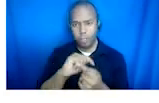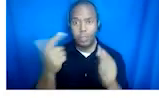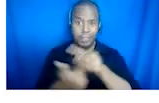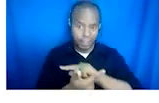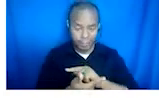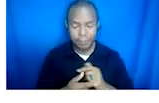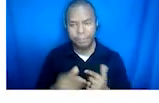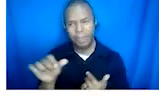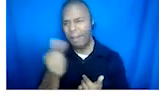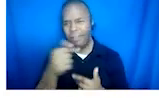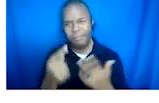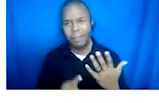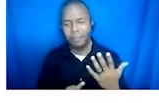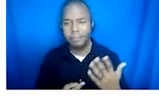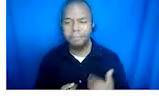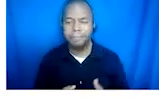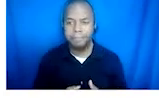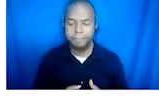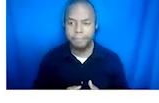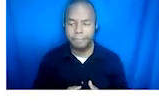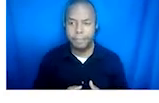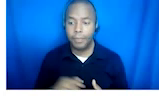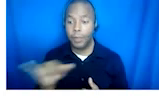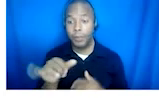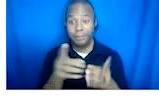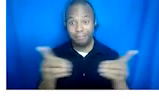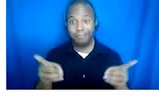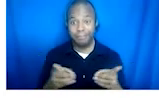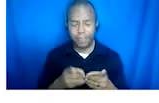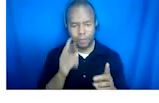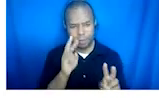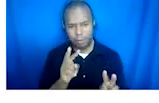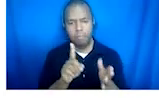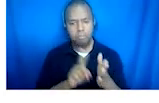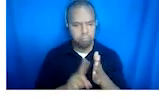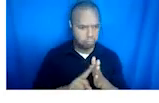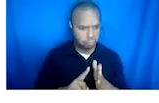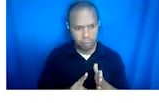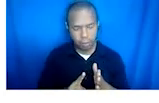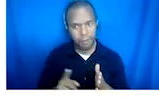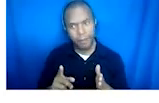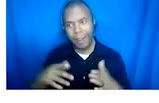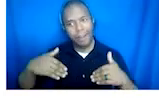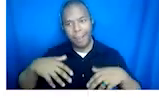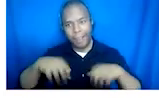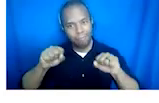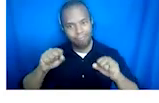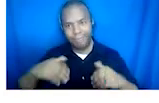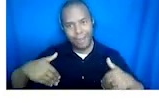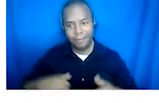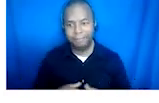other things. And the district is looking at that, but we don't have it yet.